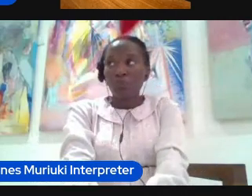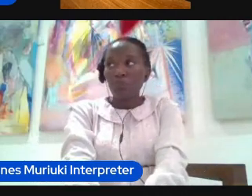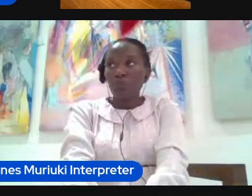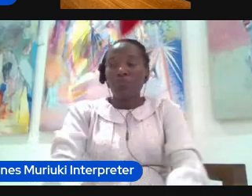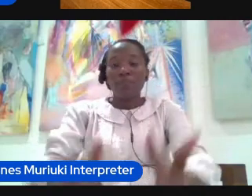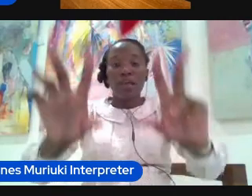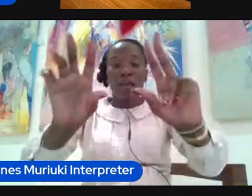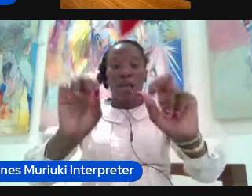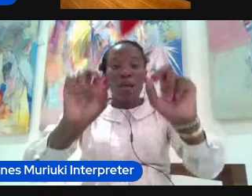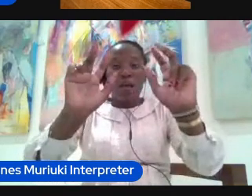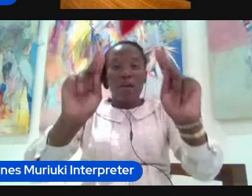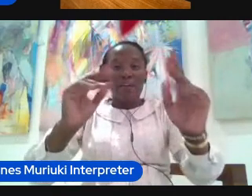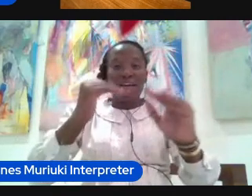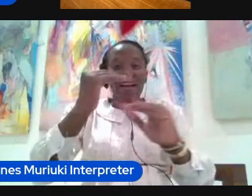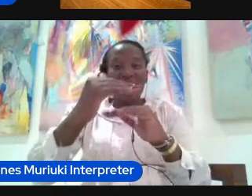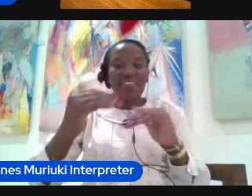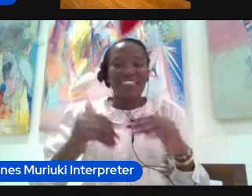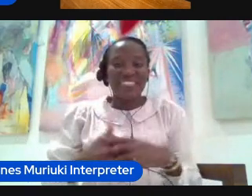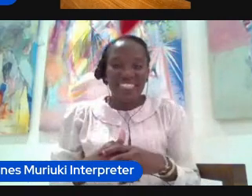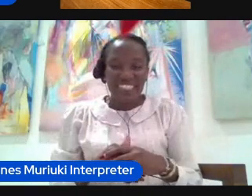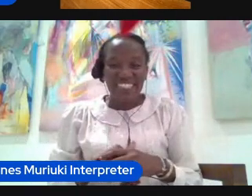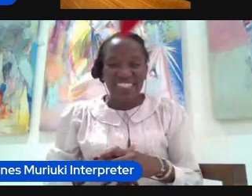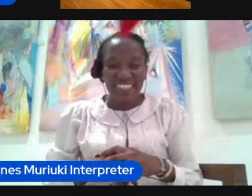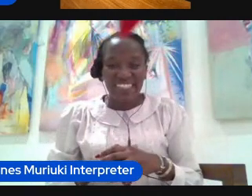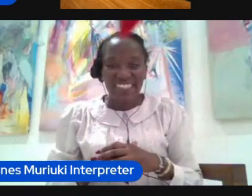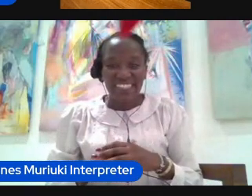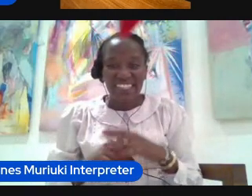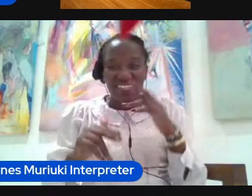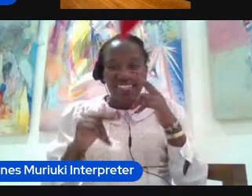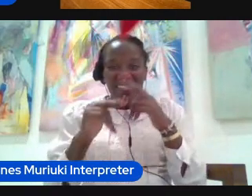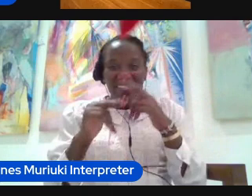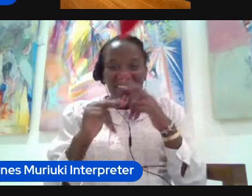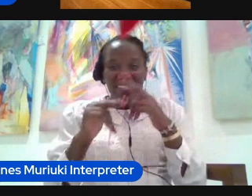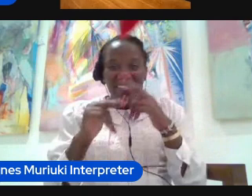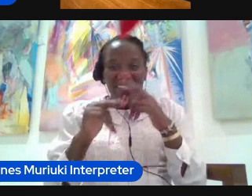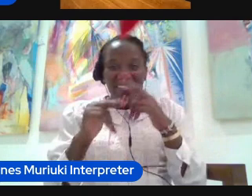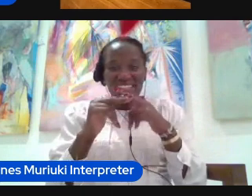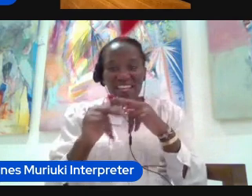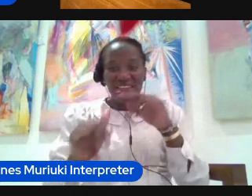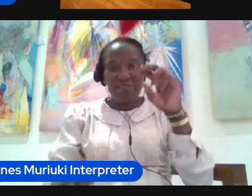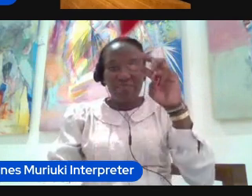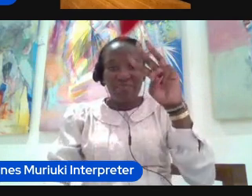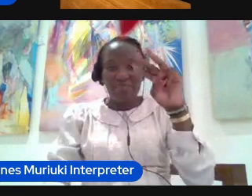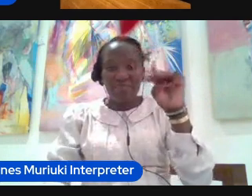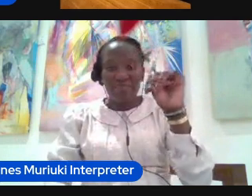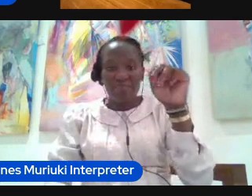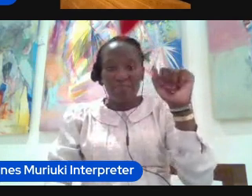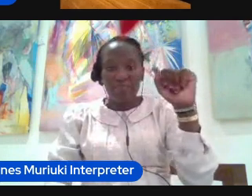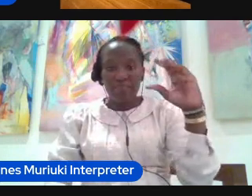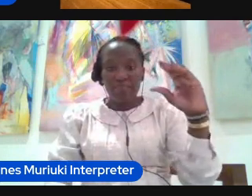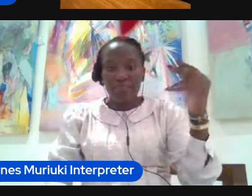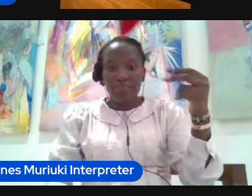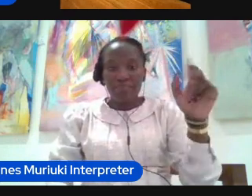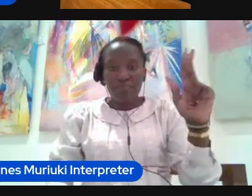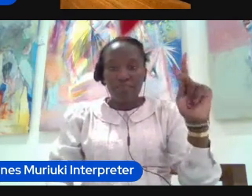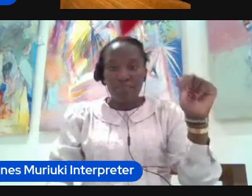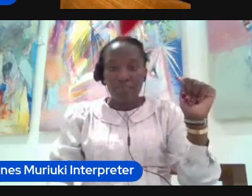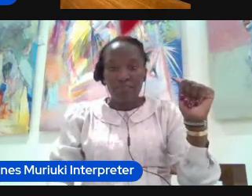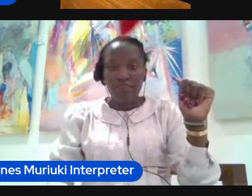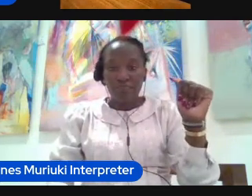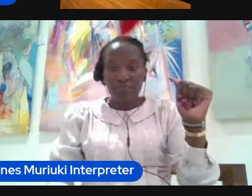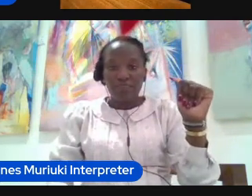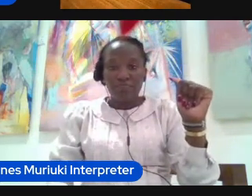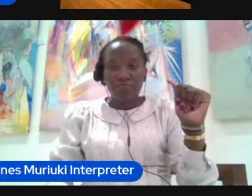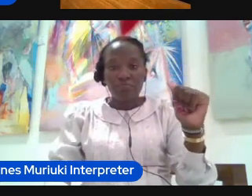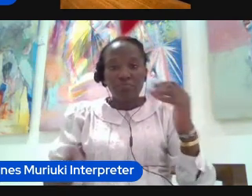Okay, I'll go next. My name is Machuka. Okay, my name is Janet Machuka. I'm a